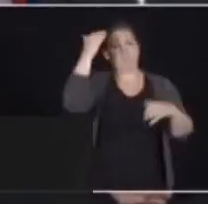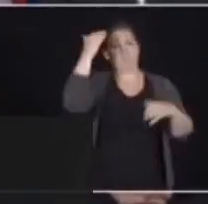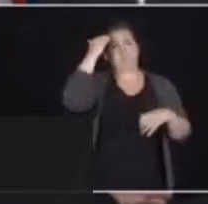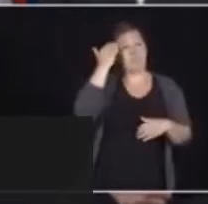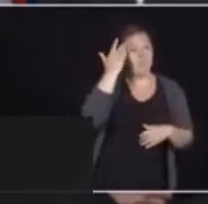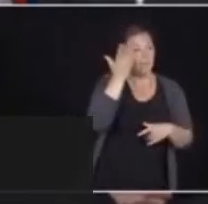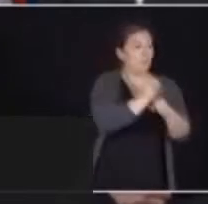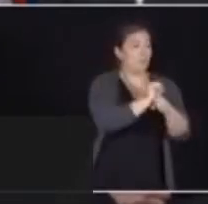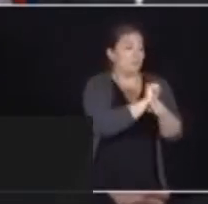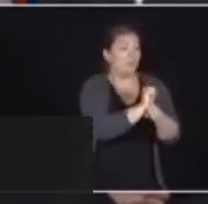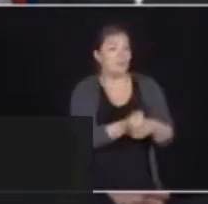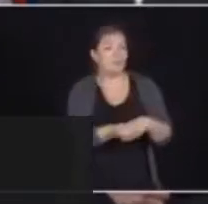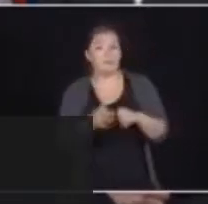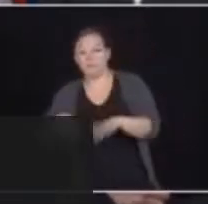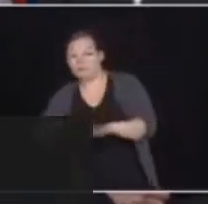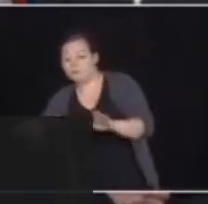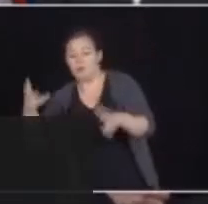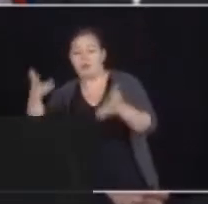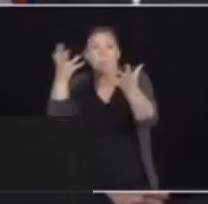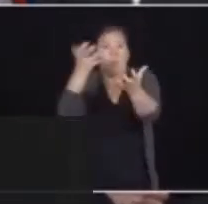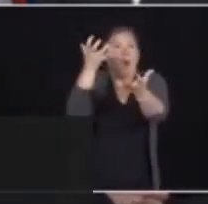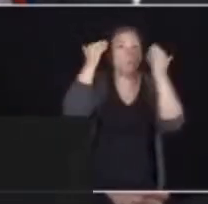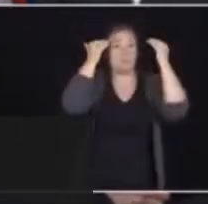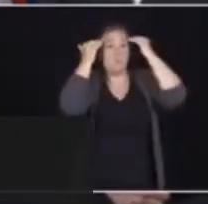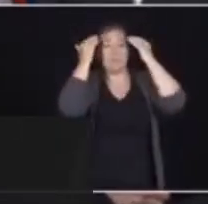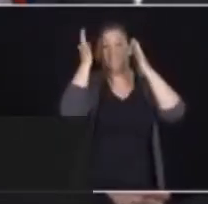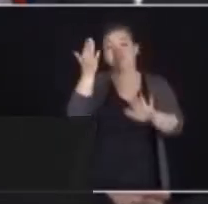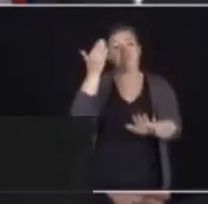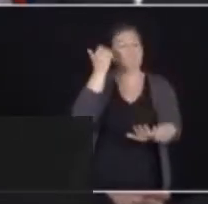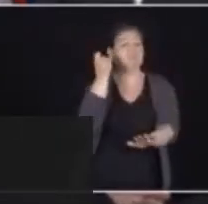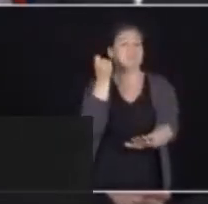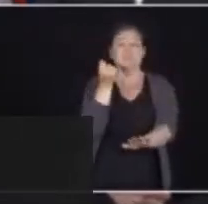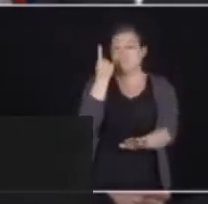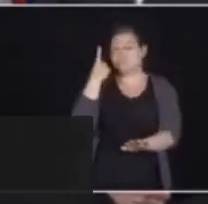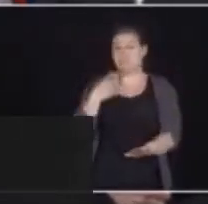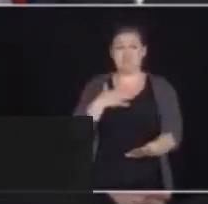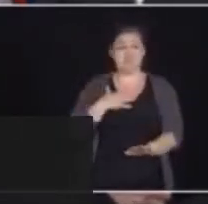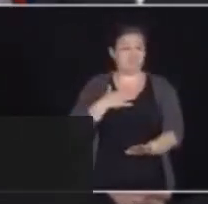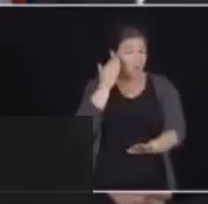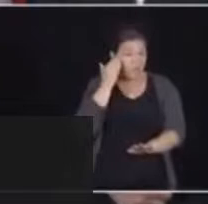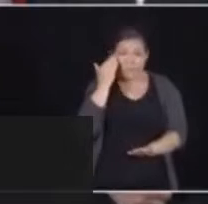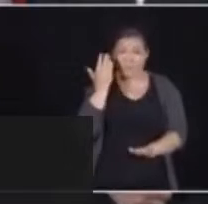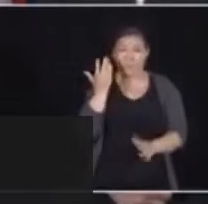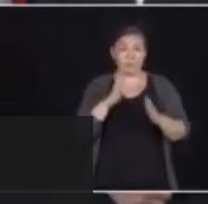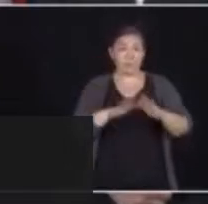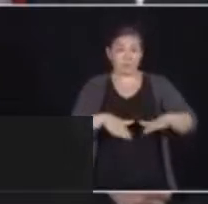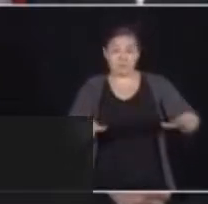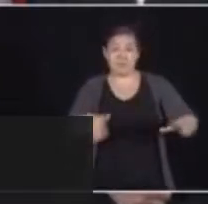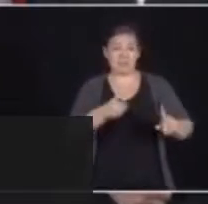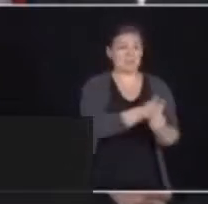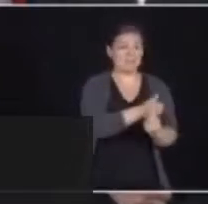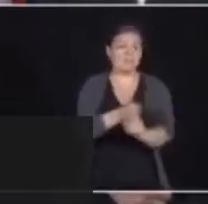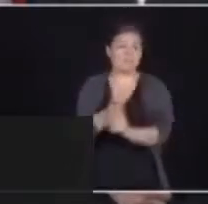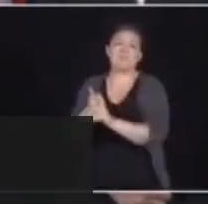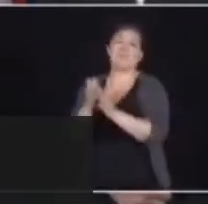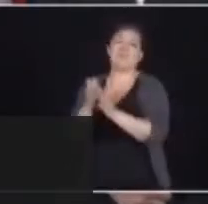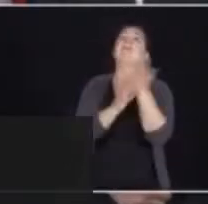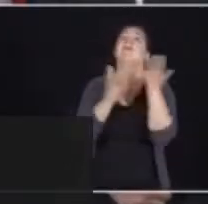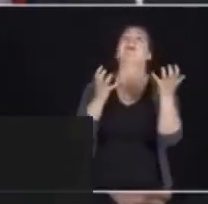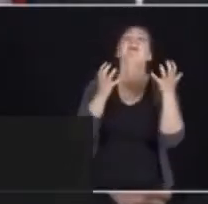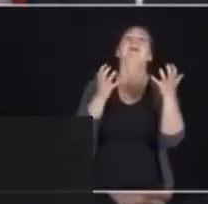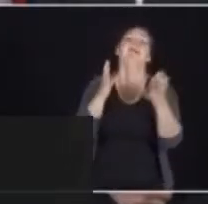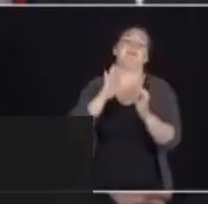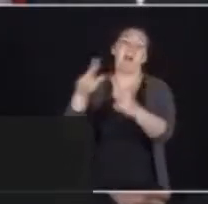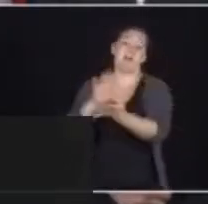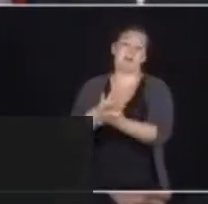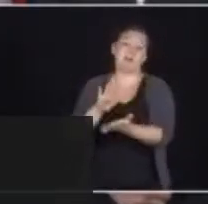as well. And I'm sure we've all talked to kids. They're itching to get back to school. They're just itching to get back to school, and